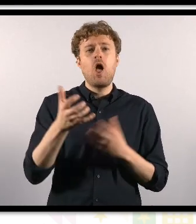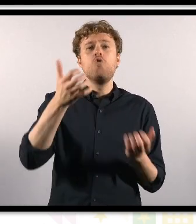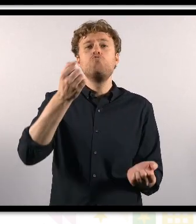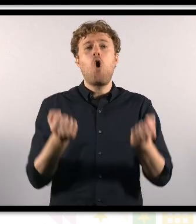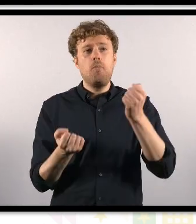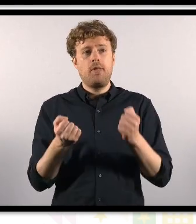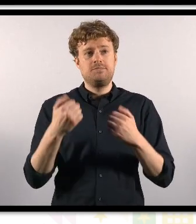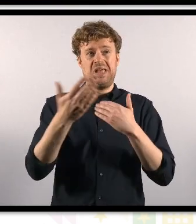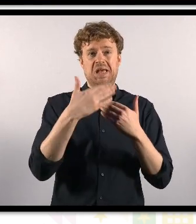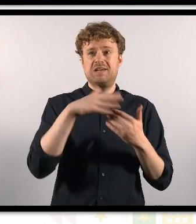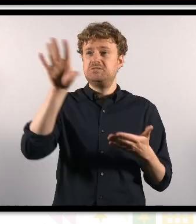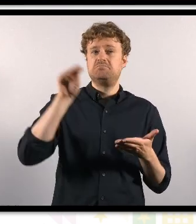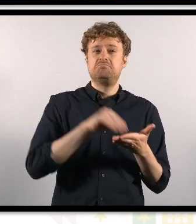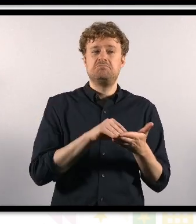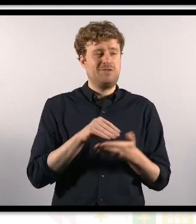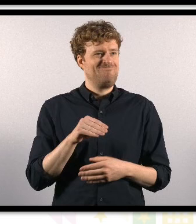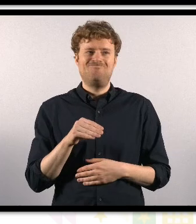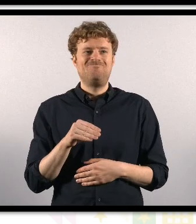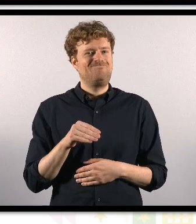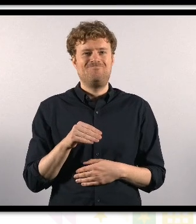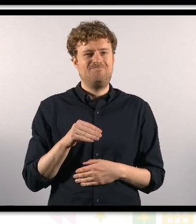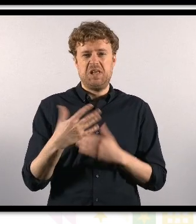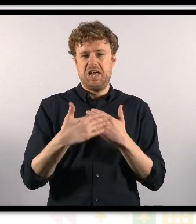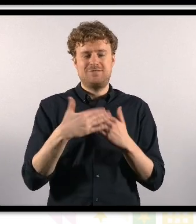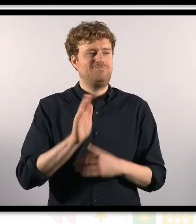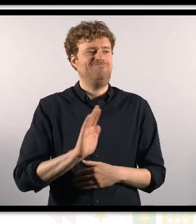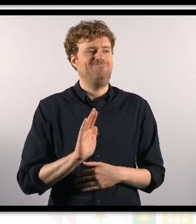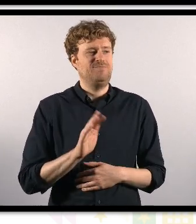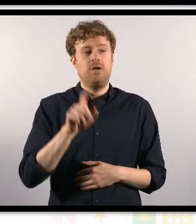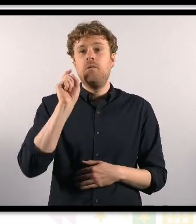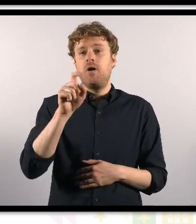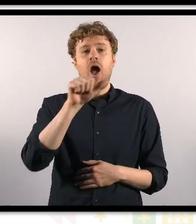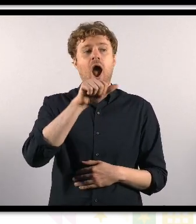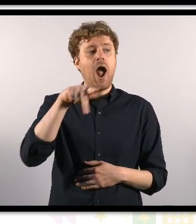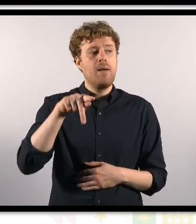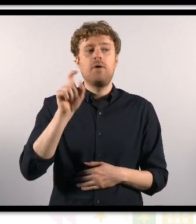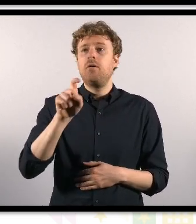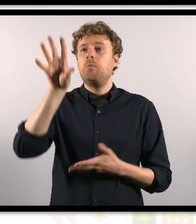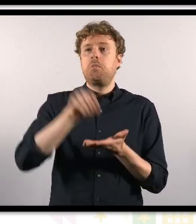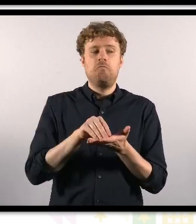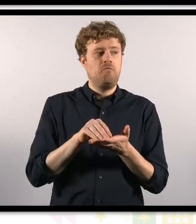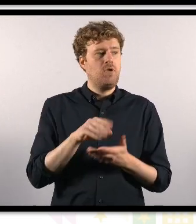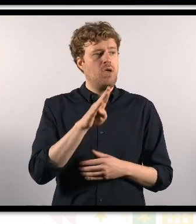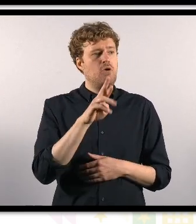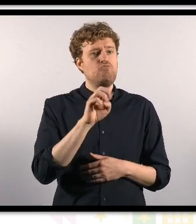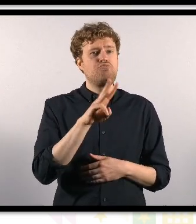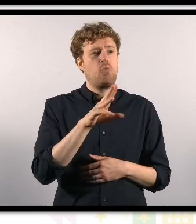called Kubernetes. So it becomes pretty clear that one does not simply start using Kubernetes.